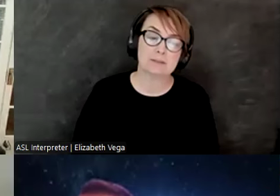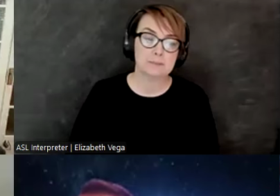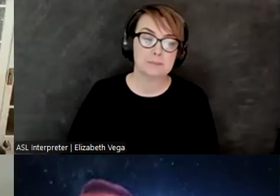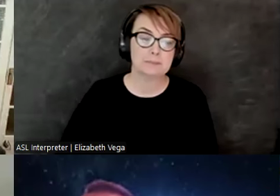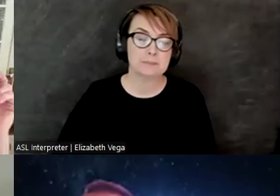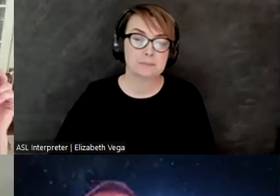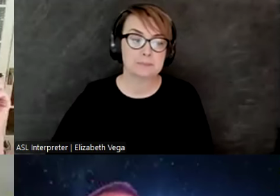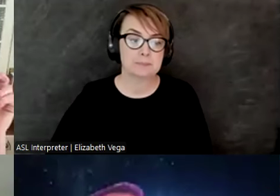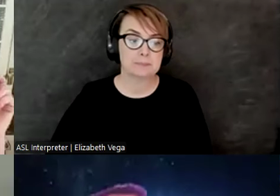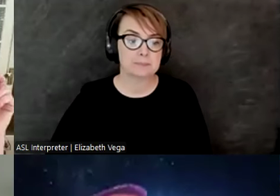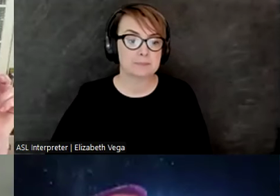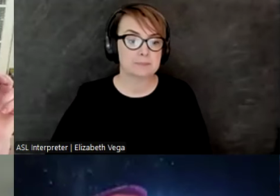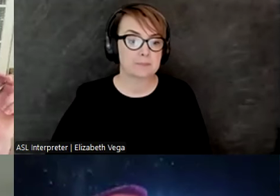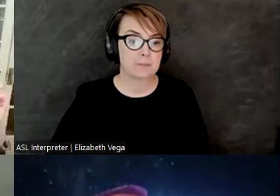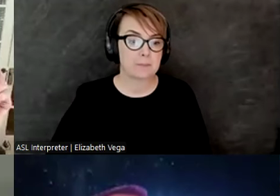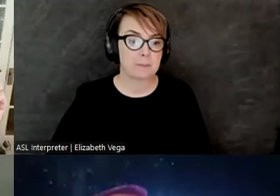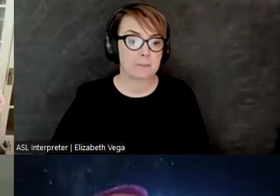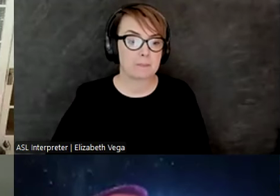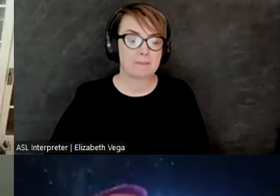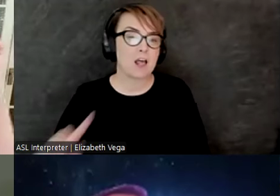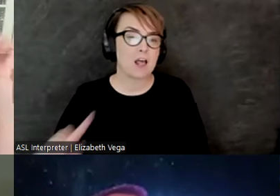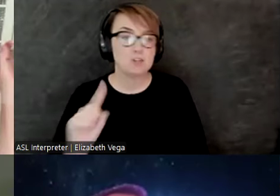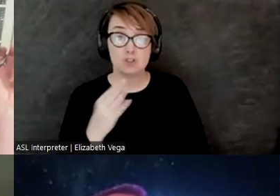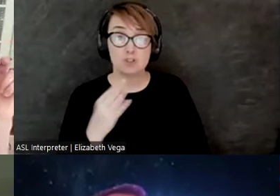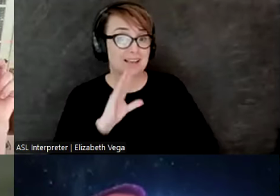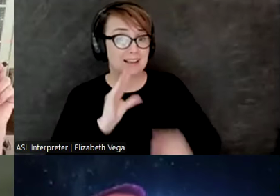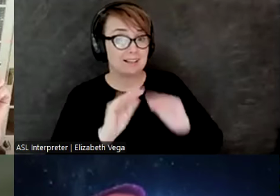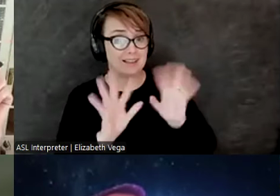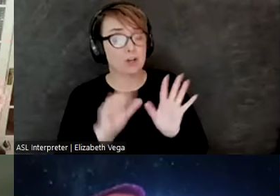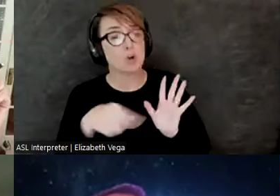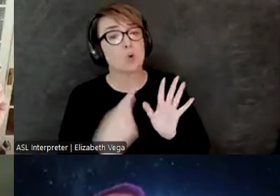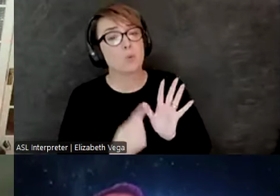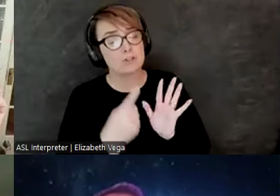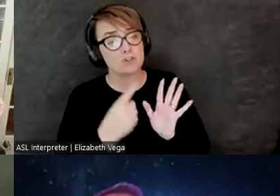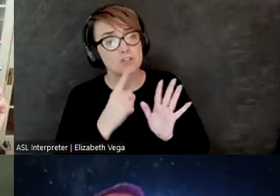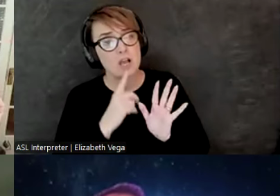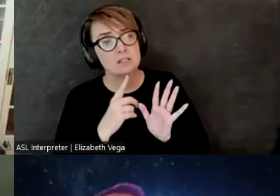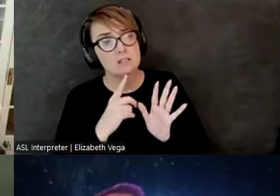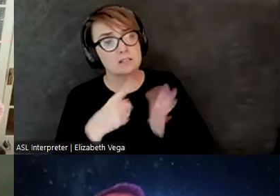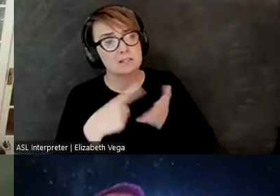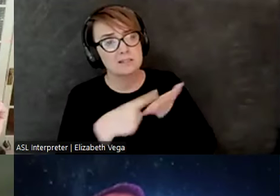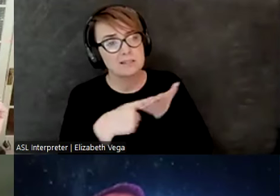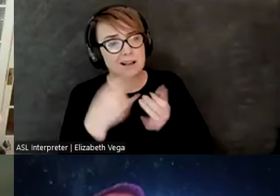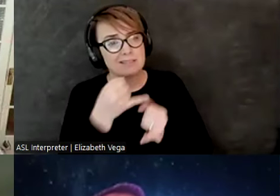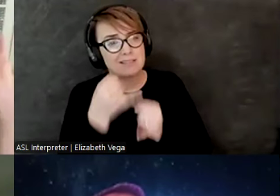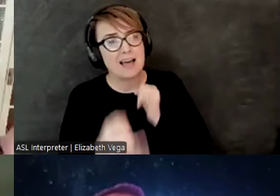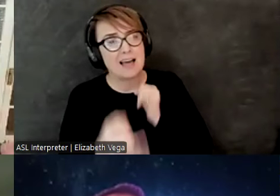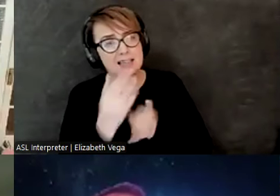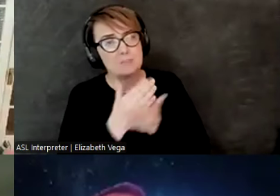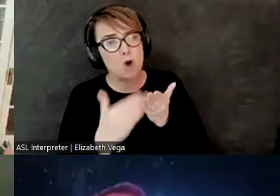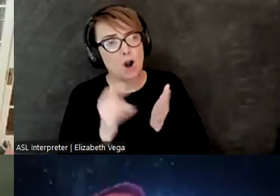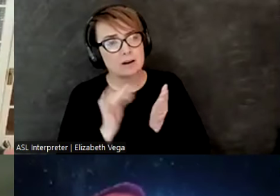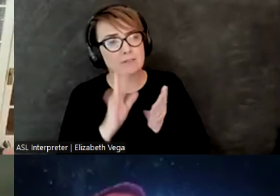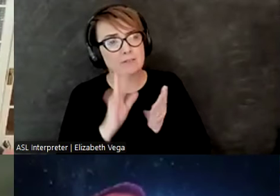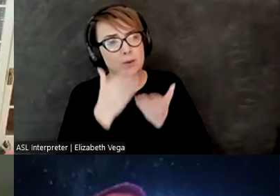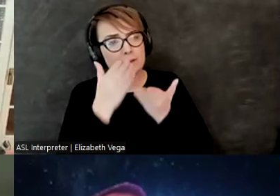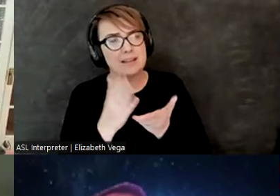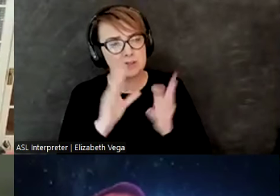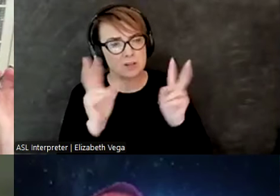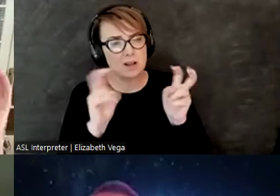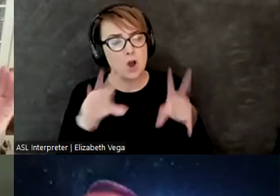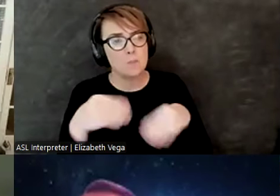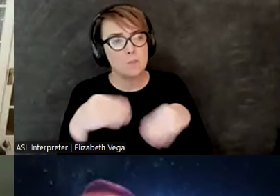Yeah, and just to be clear, we're just teasing out the part of your last recommendation that's about what do we mean by providing a summary of the roles. There is the second part, which is to